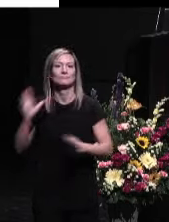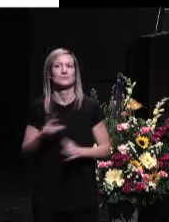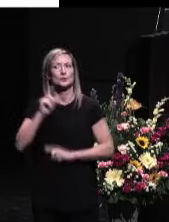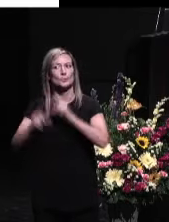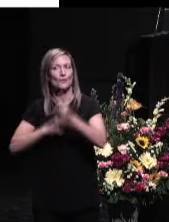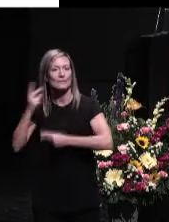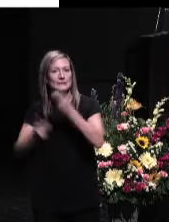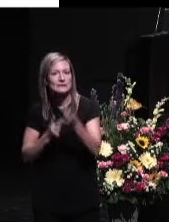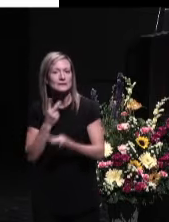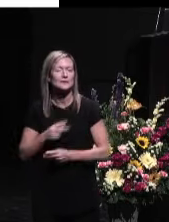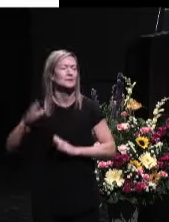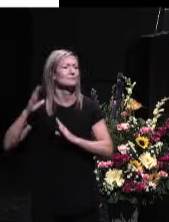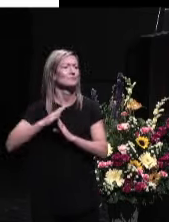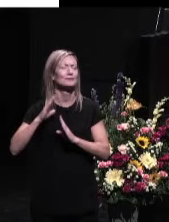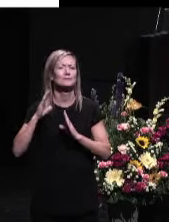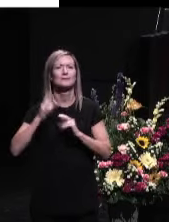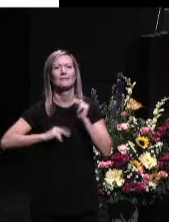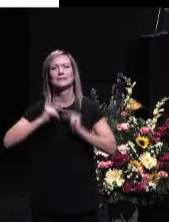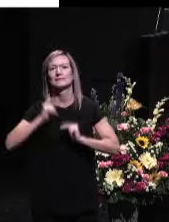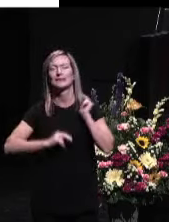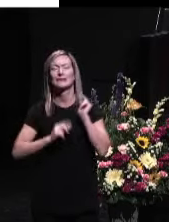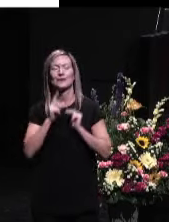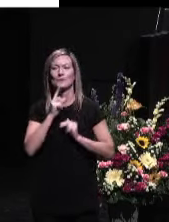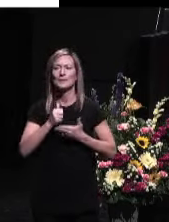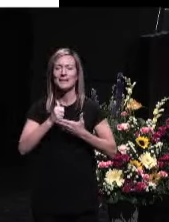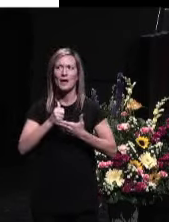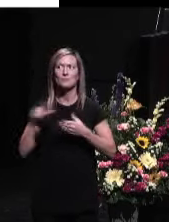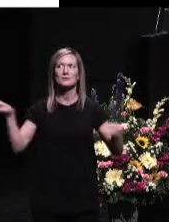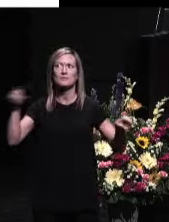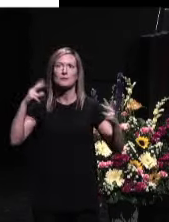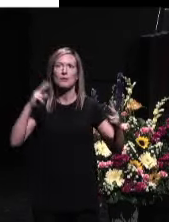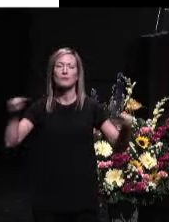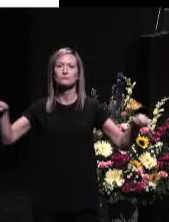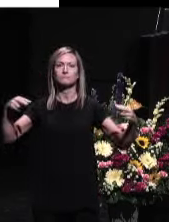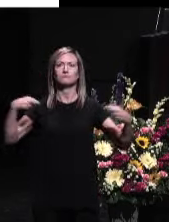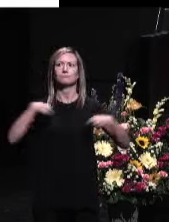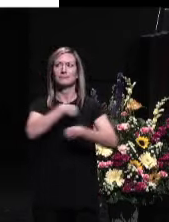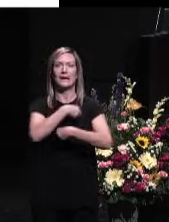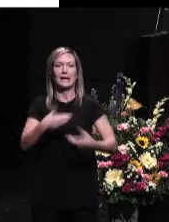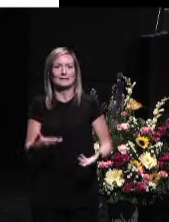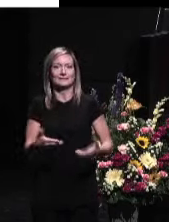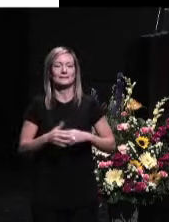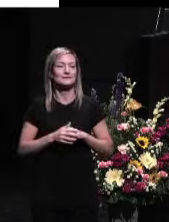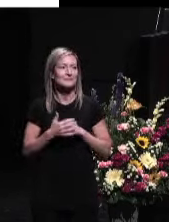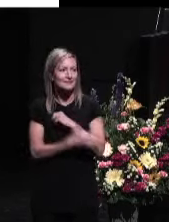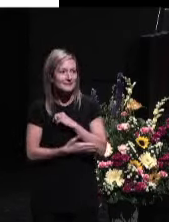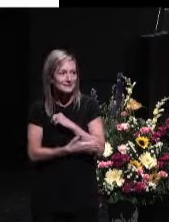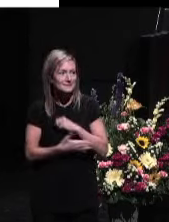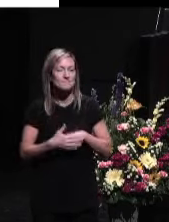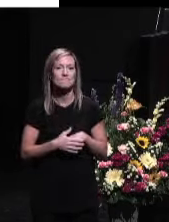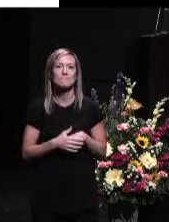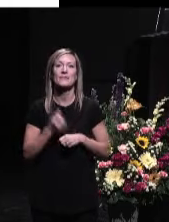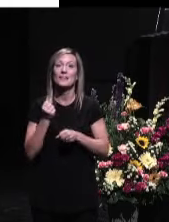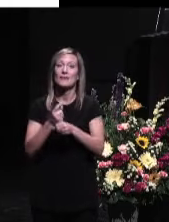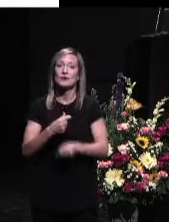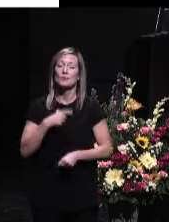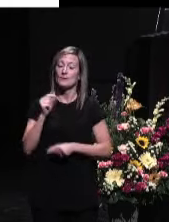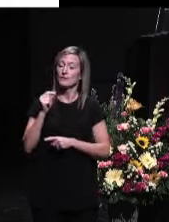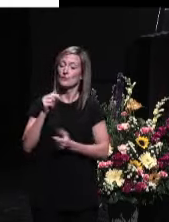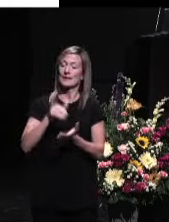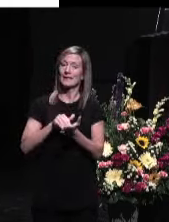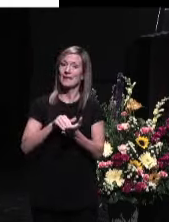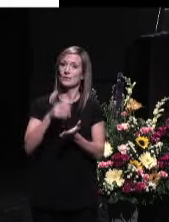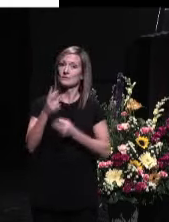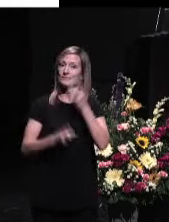facility. It's first class. It really helps put us on the map. It's the front door. We have 20,000 visitors a year. That's students,